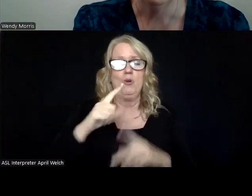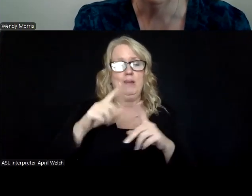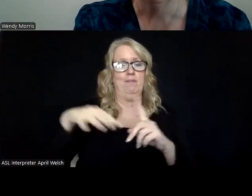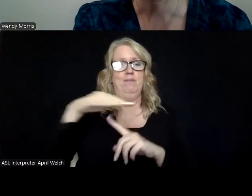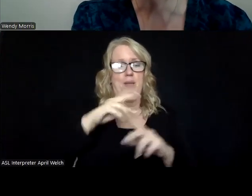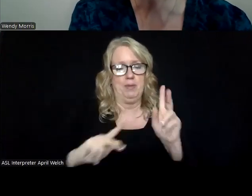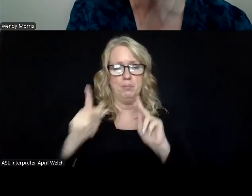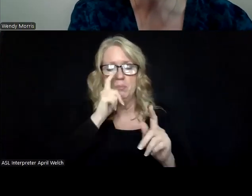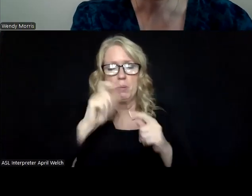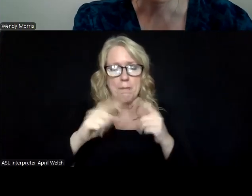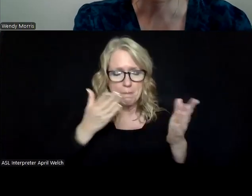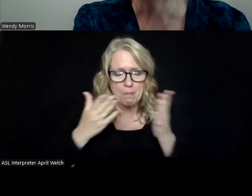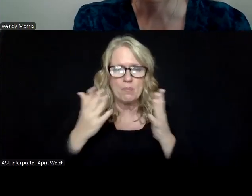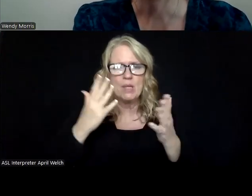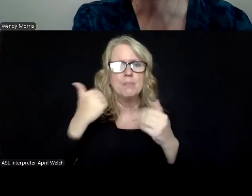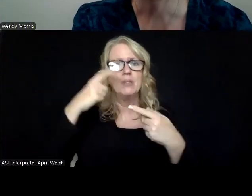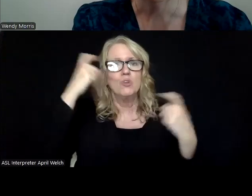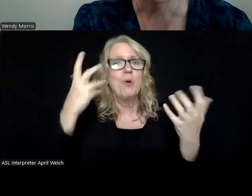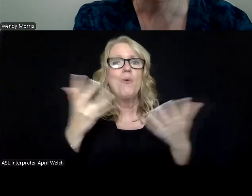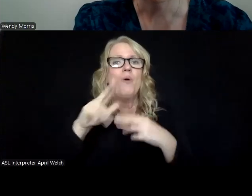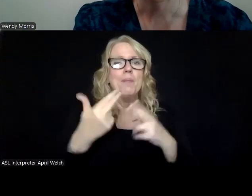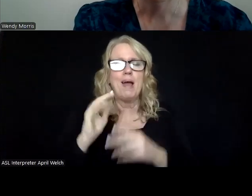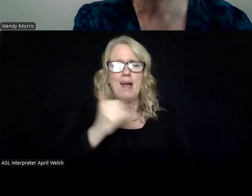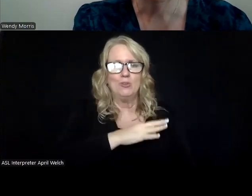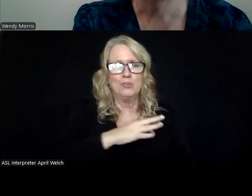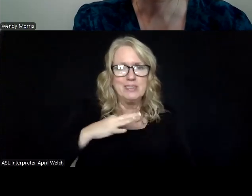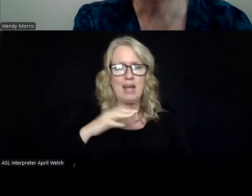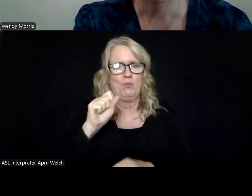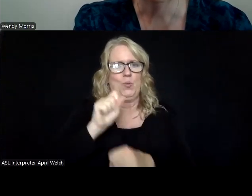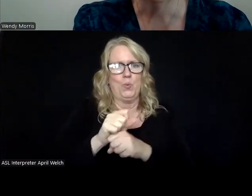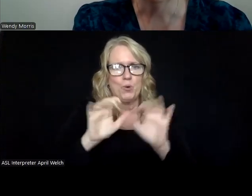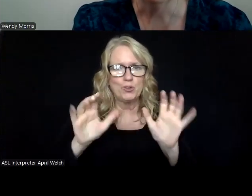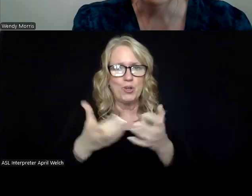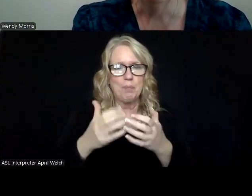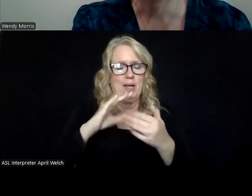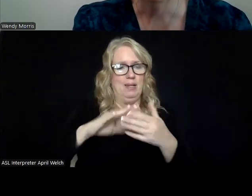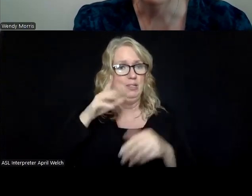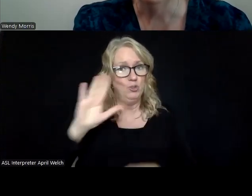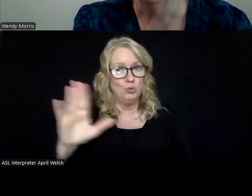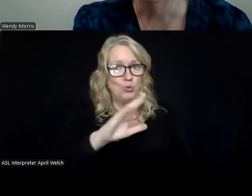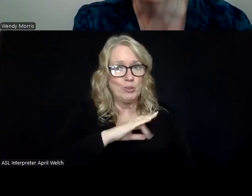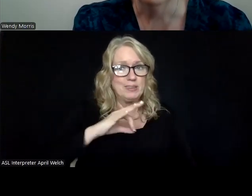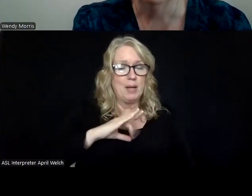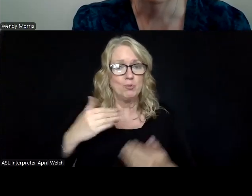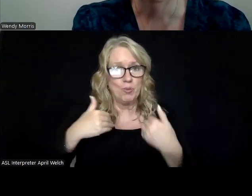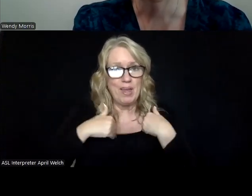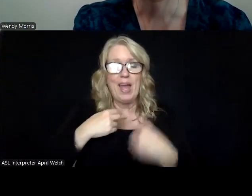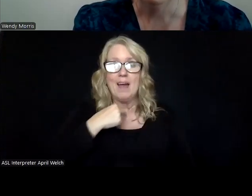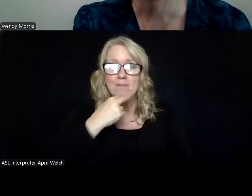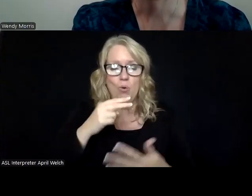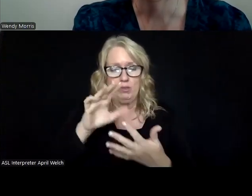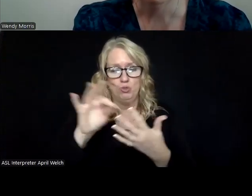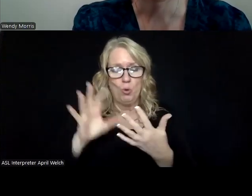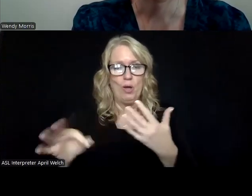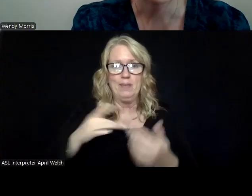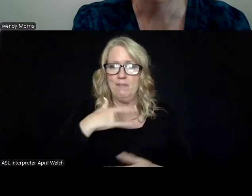people we serve are trauma-informed. But what about our staff? Is the work culture trauma-informed? Do your staff have voice and choice? Do they feel